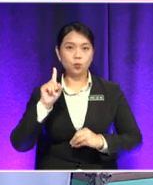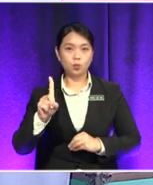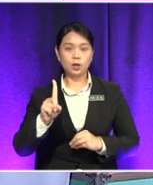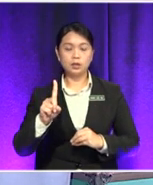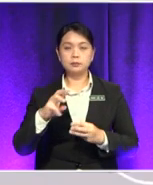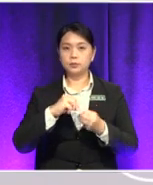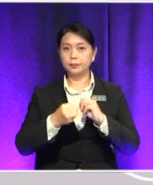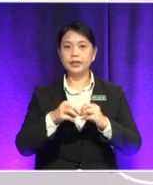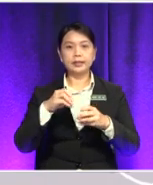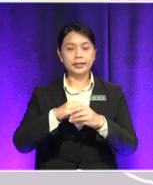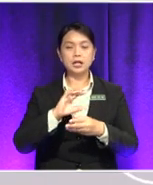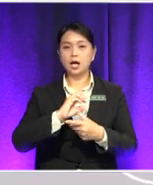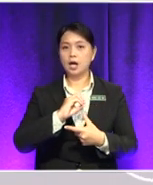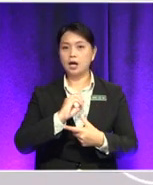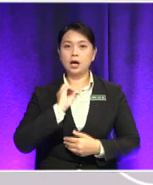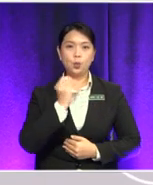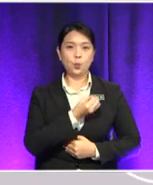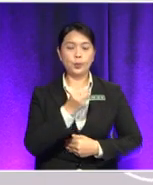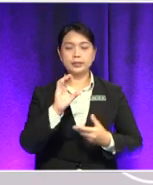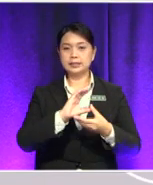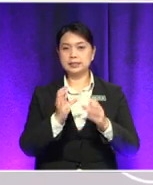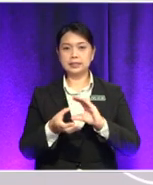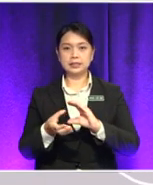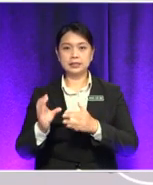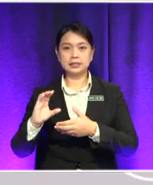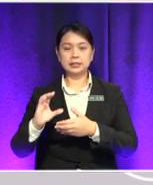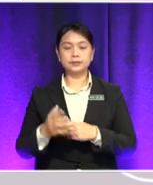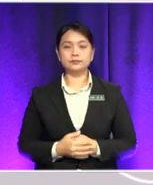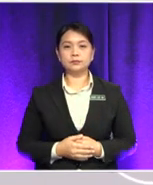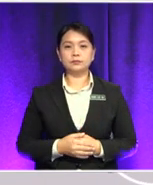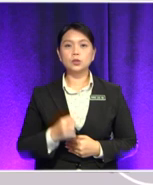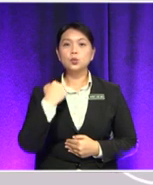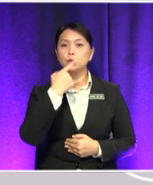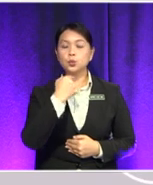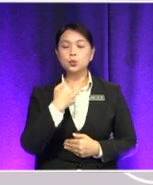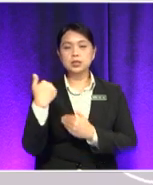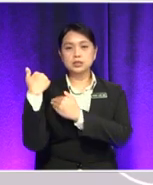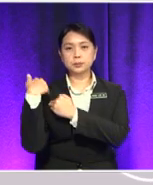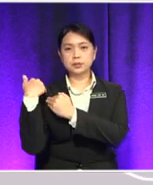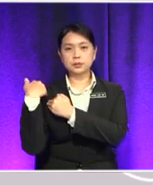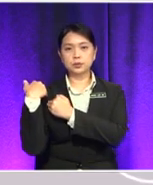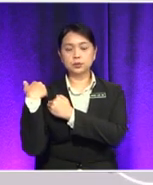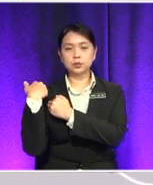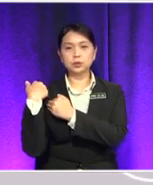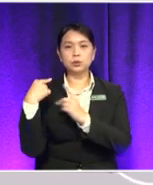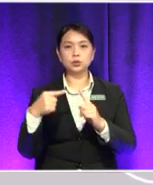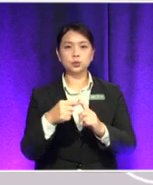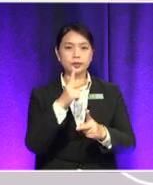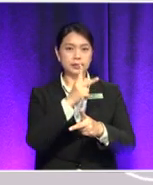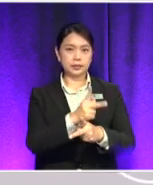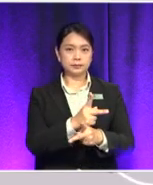are overflowing with rubbish. So, whose responsibility is to keep the city